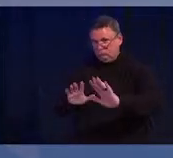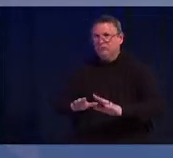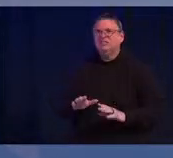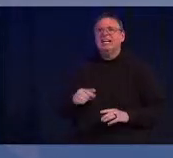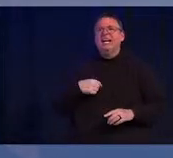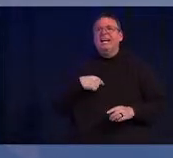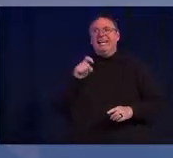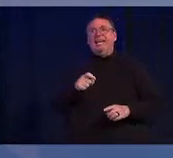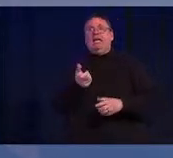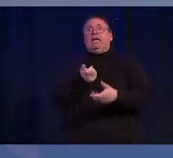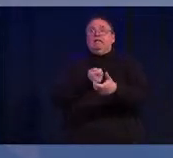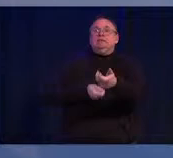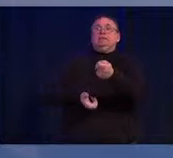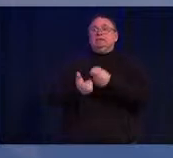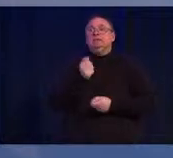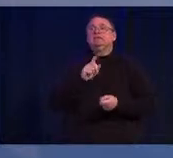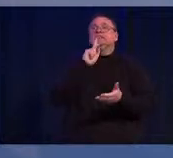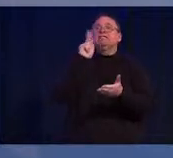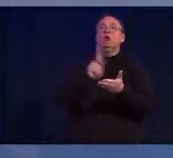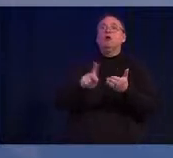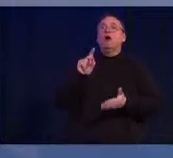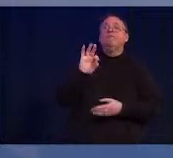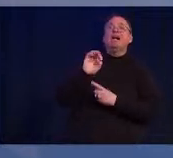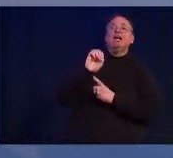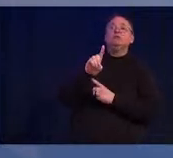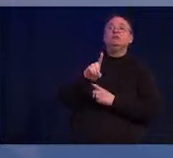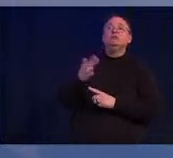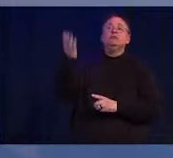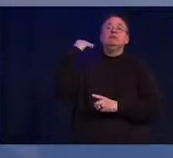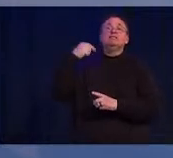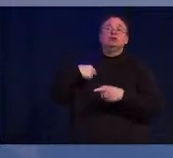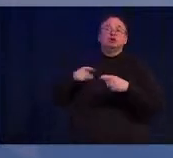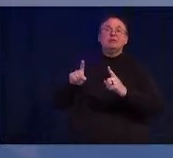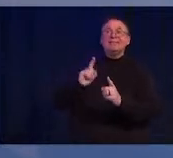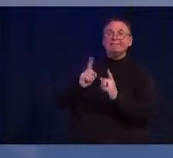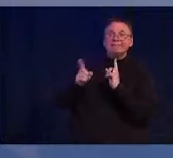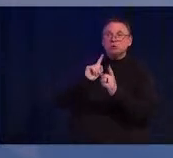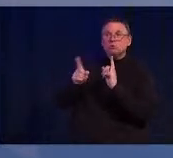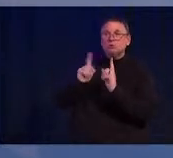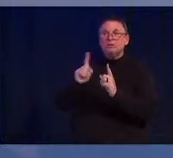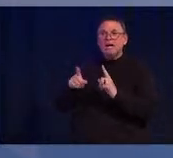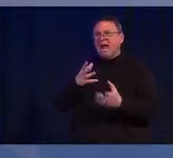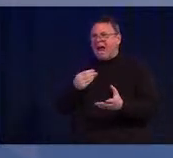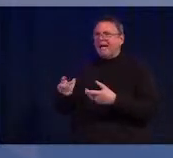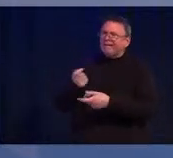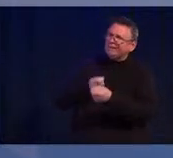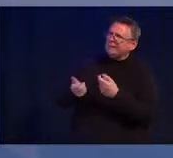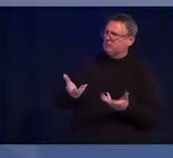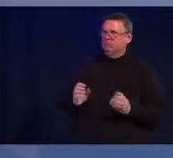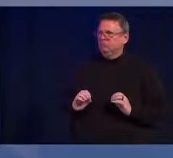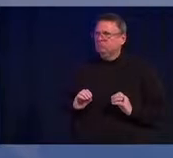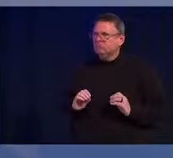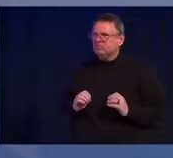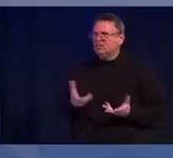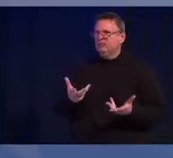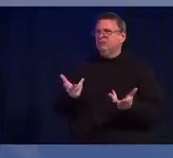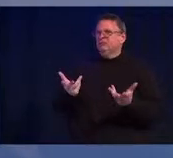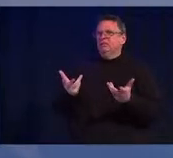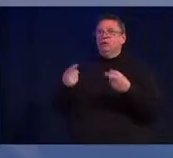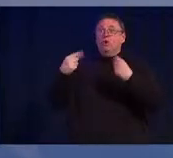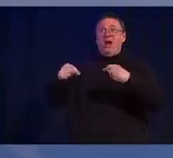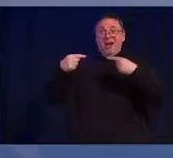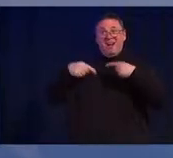Education when I interviewed him on health, education, labor, and pensions. And we need to make sure we align it in a